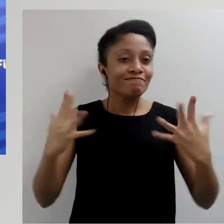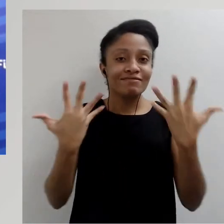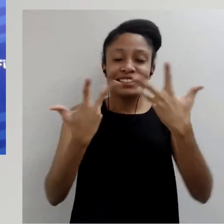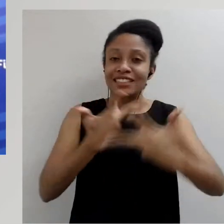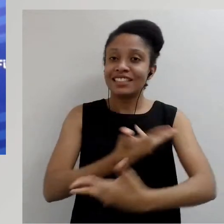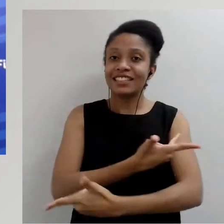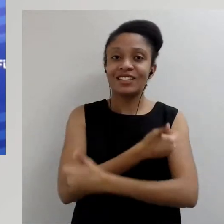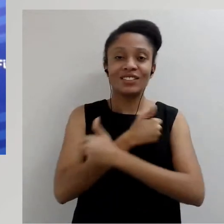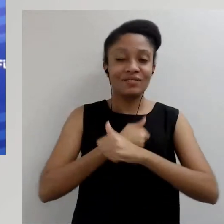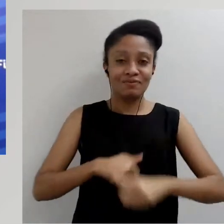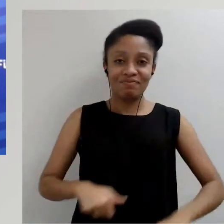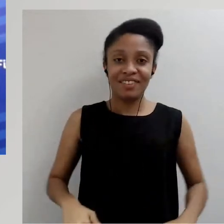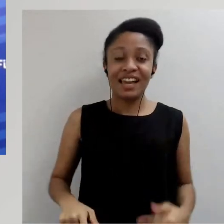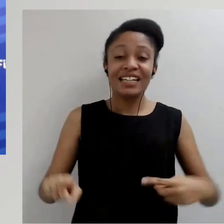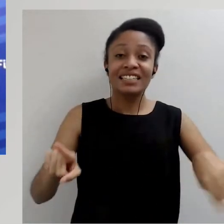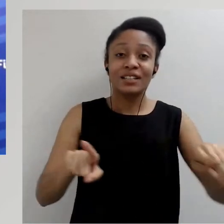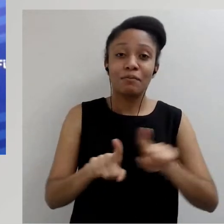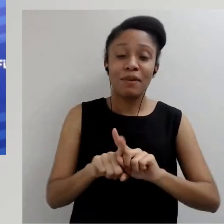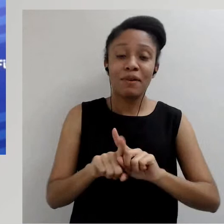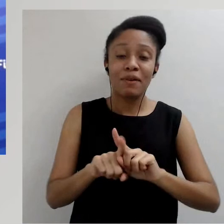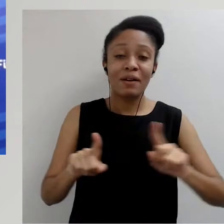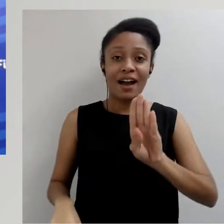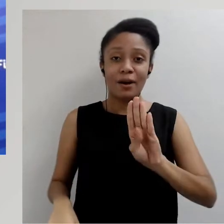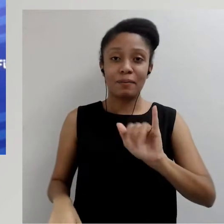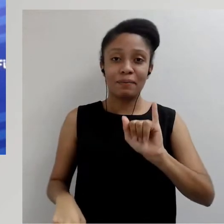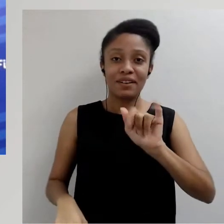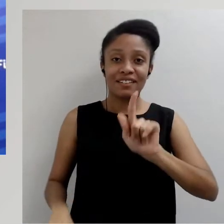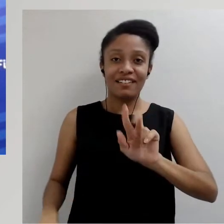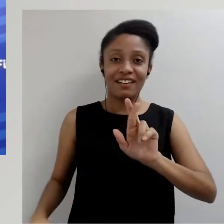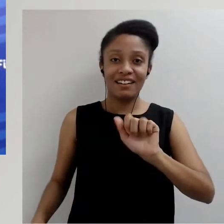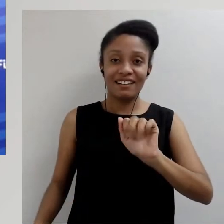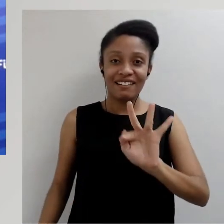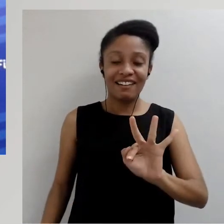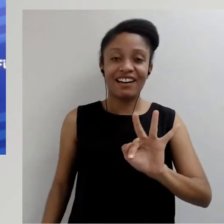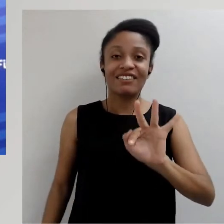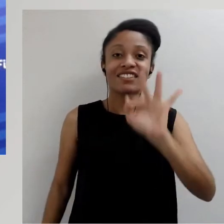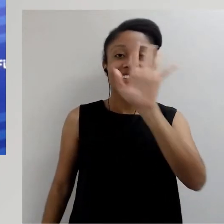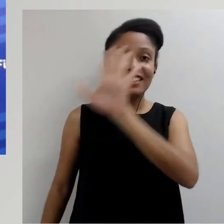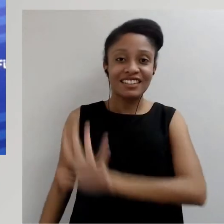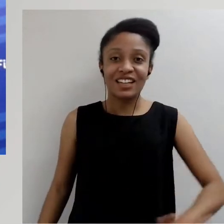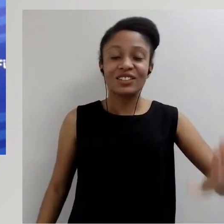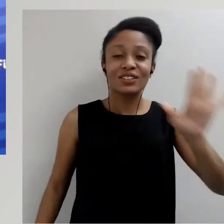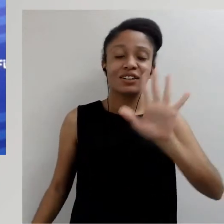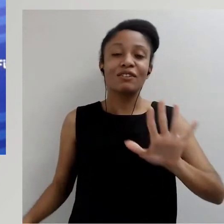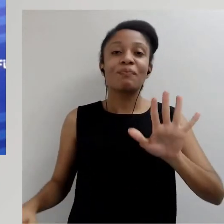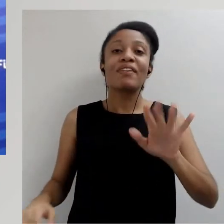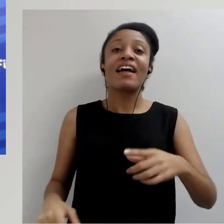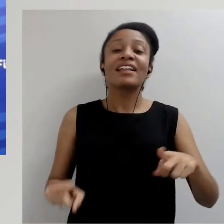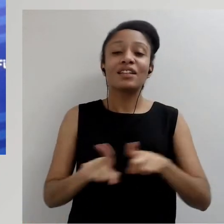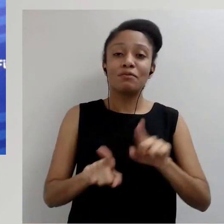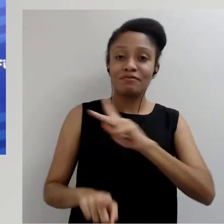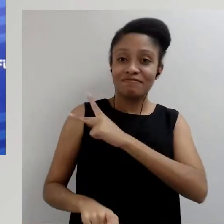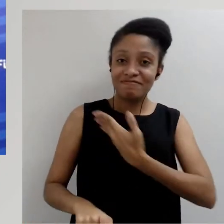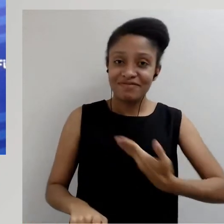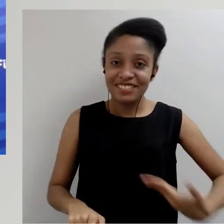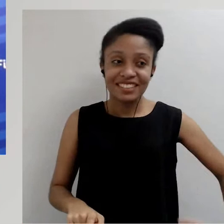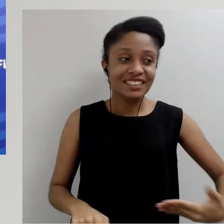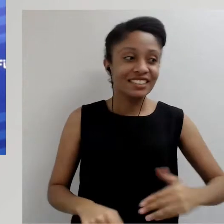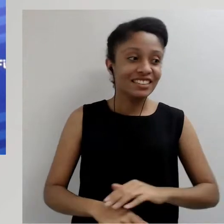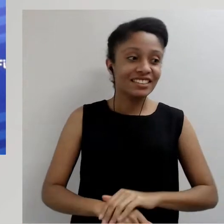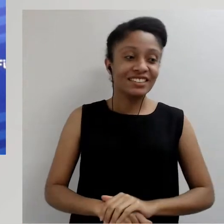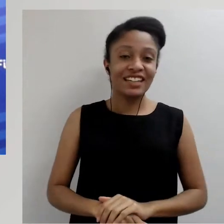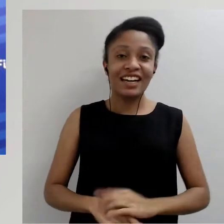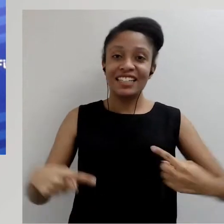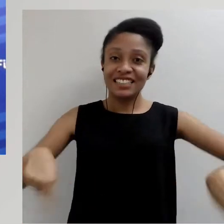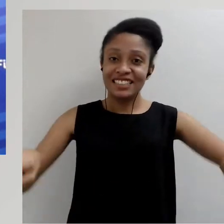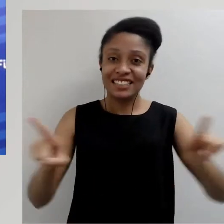excellent event. I thank you, ABIGRAF, with its presidents, Sidney and Anversa,